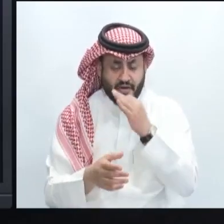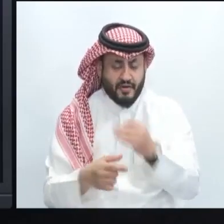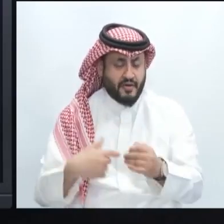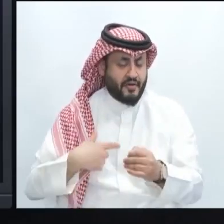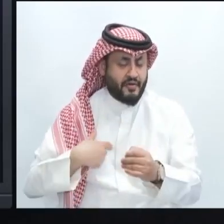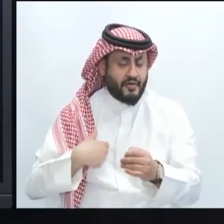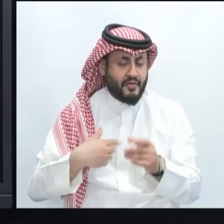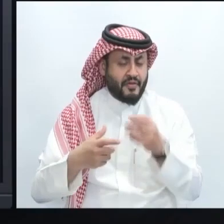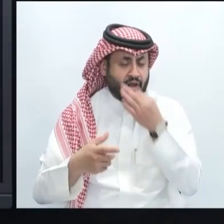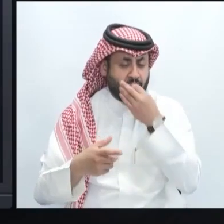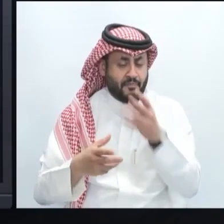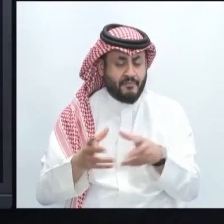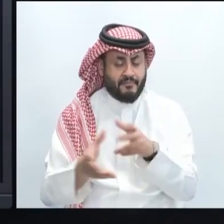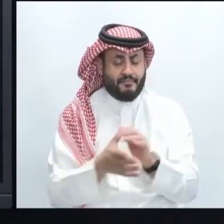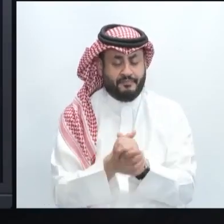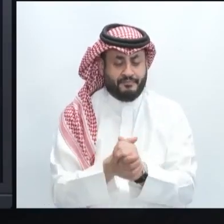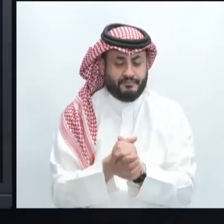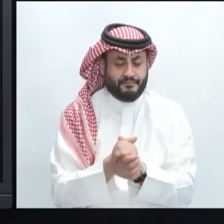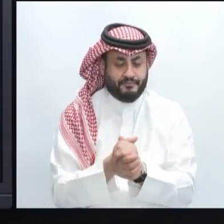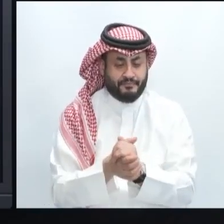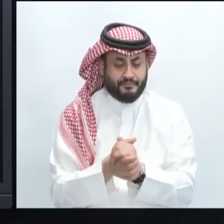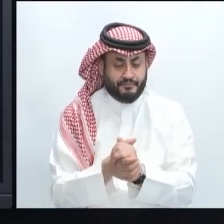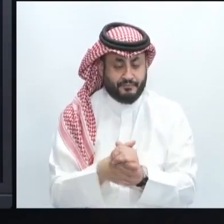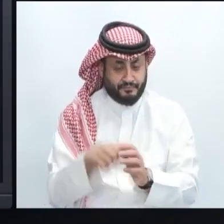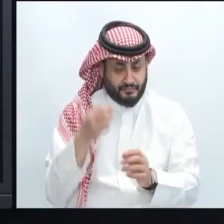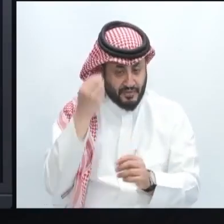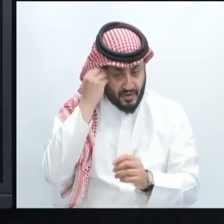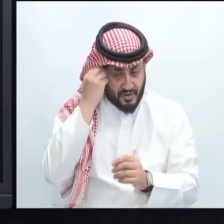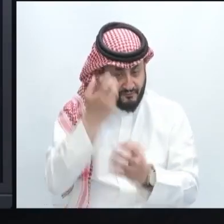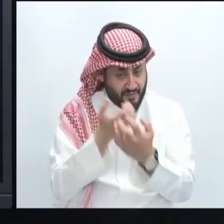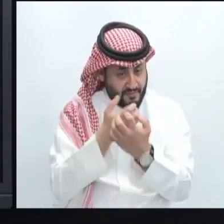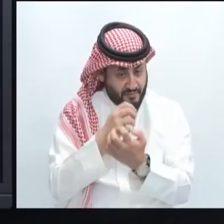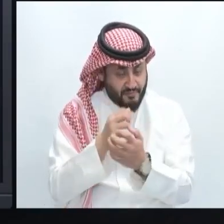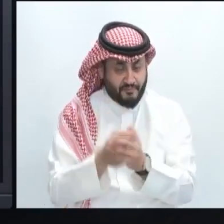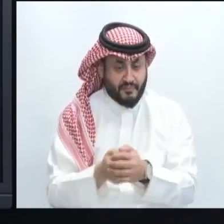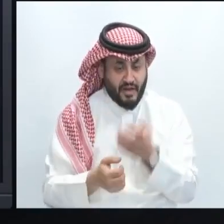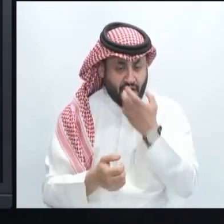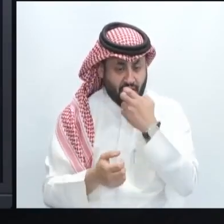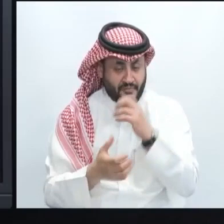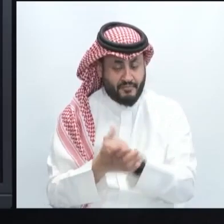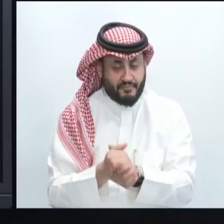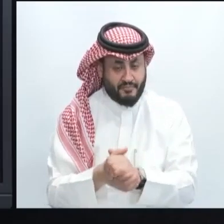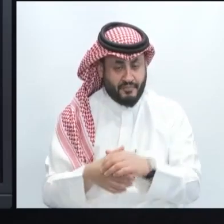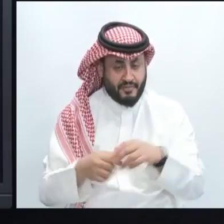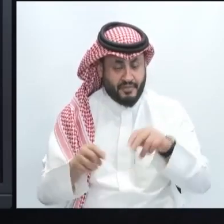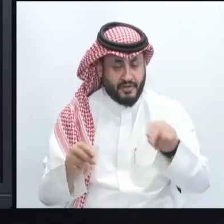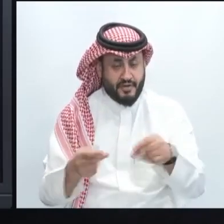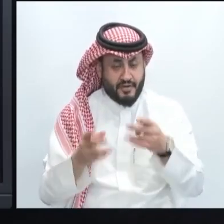of that food. We can say apple, apricot,